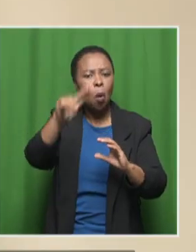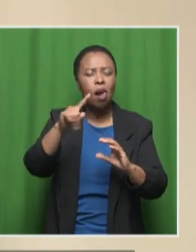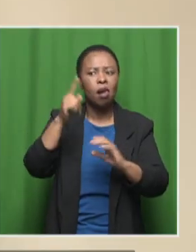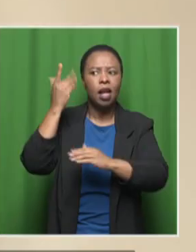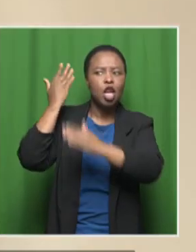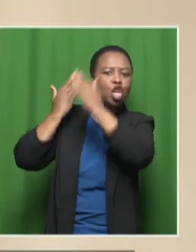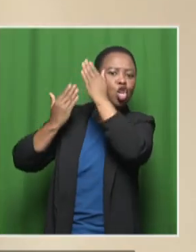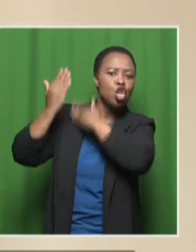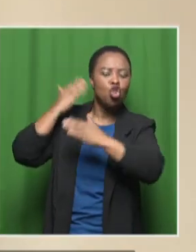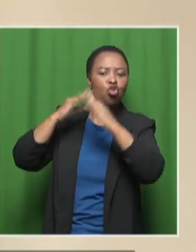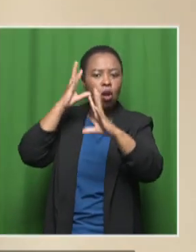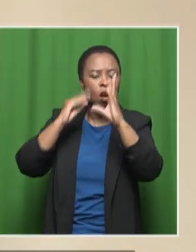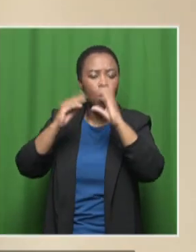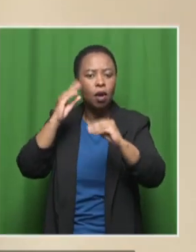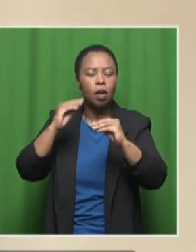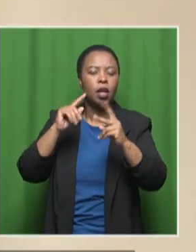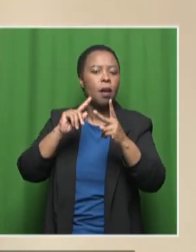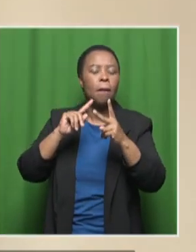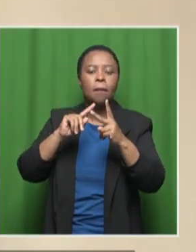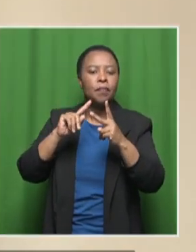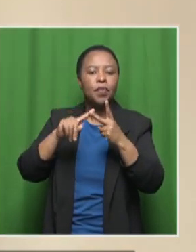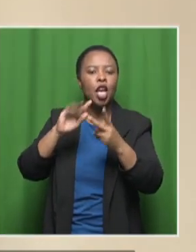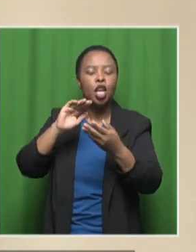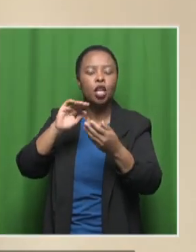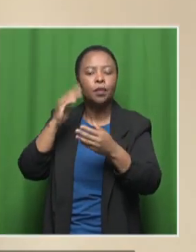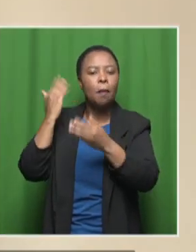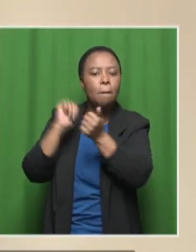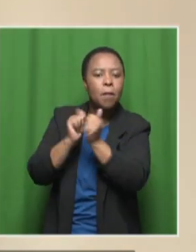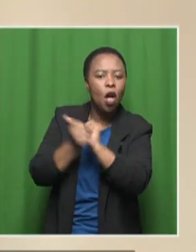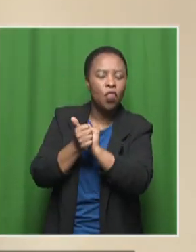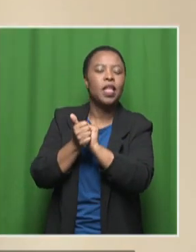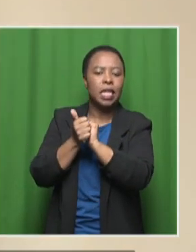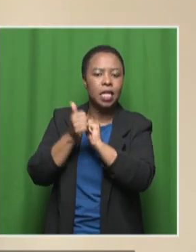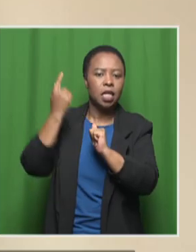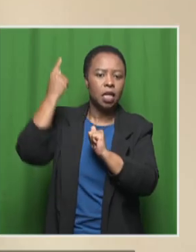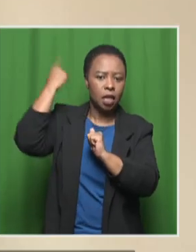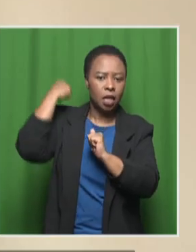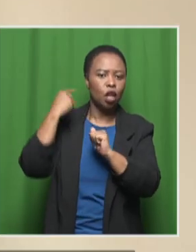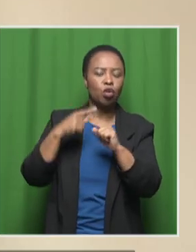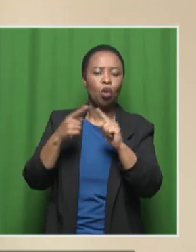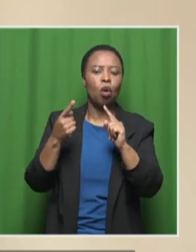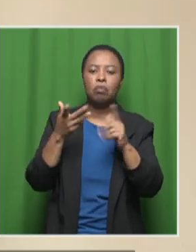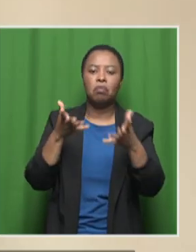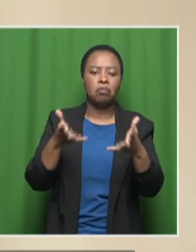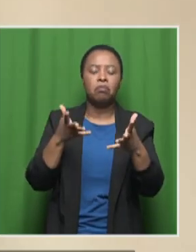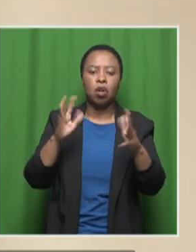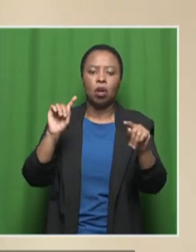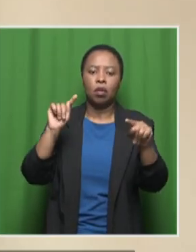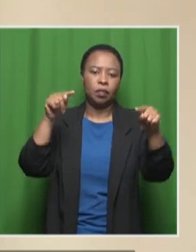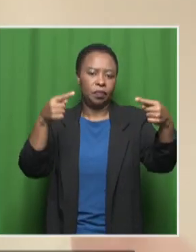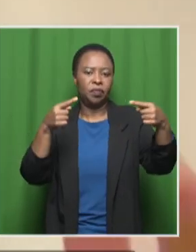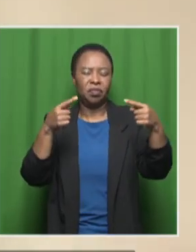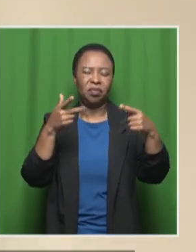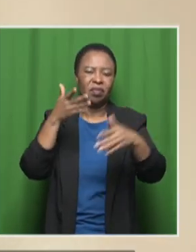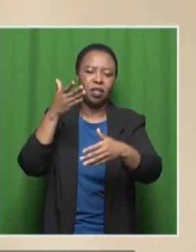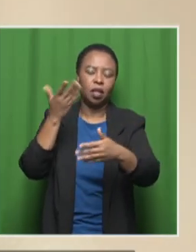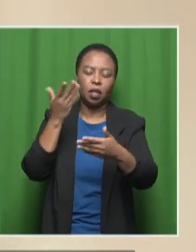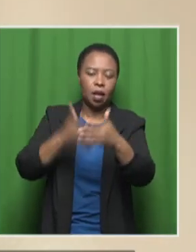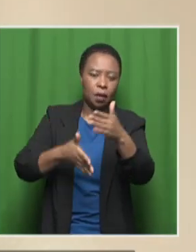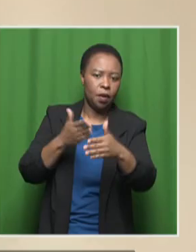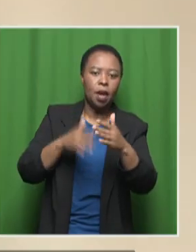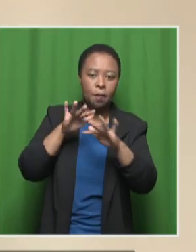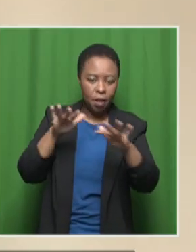maths, but if you can't communicate in the world, that's a kind of obstruction. It's an obstacle, and it goes to